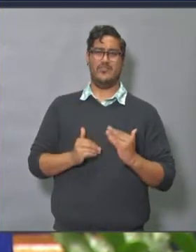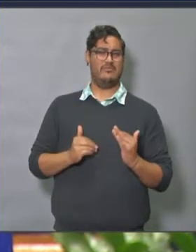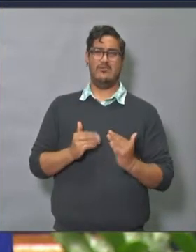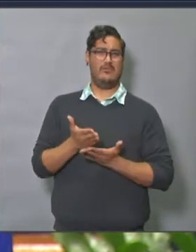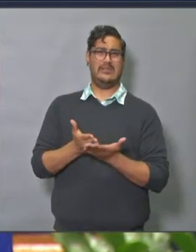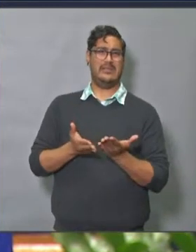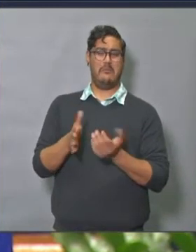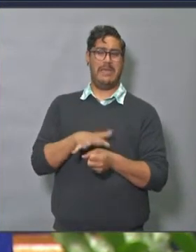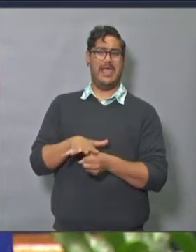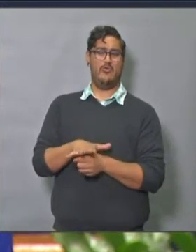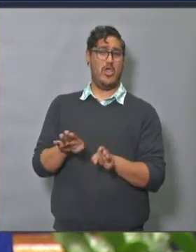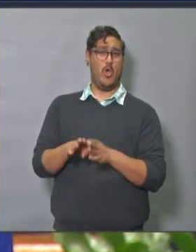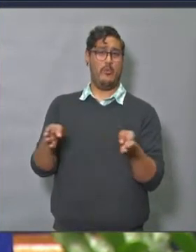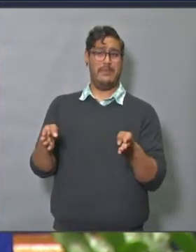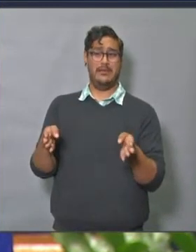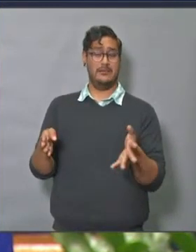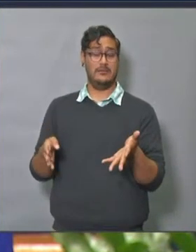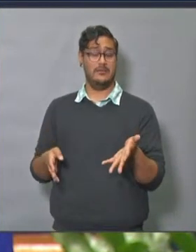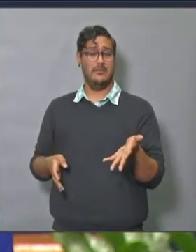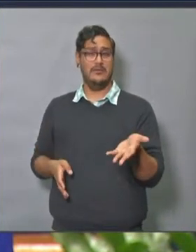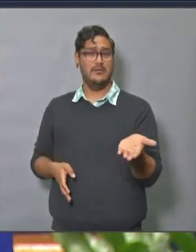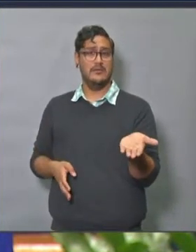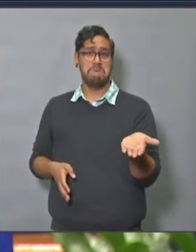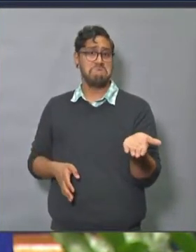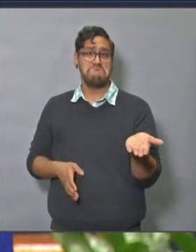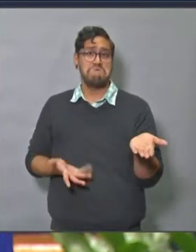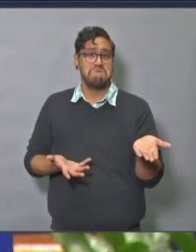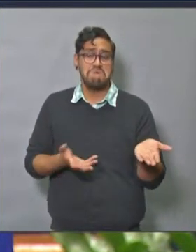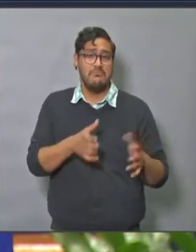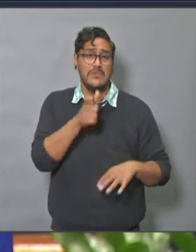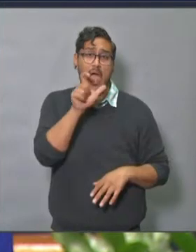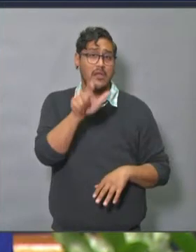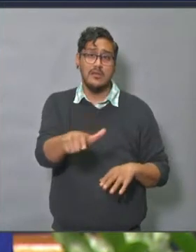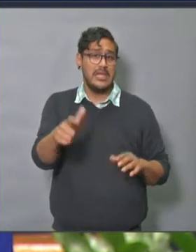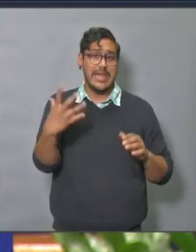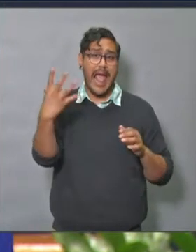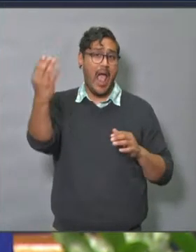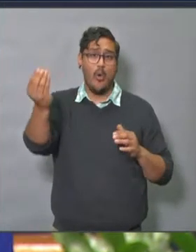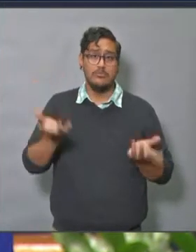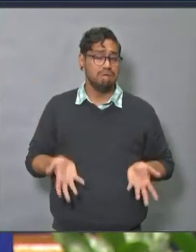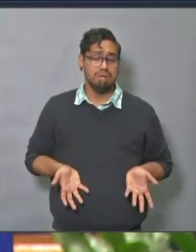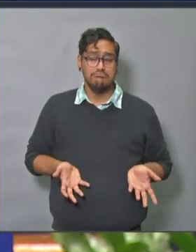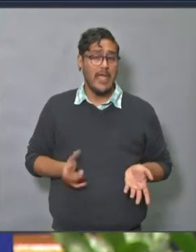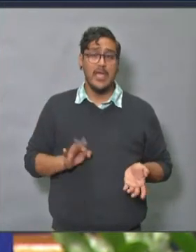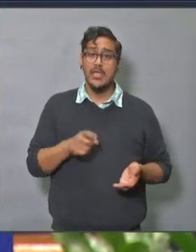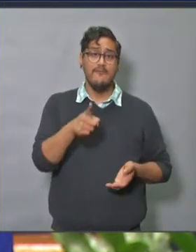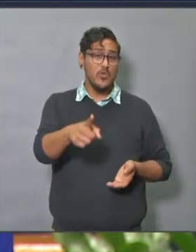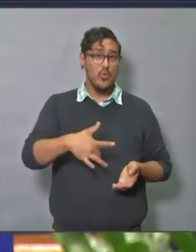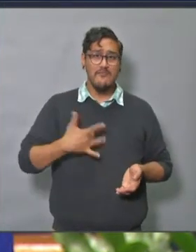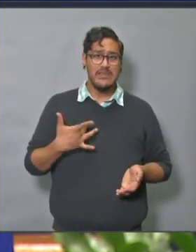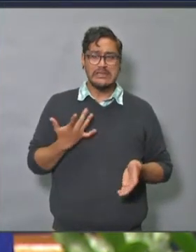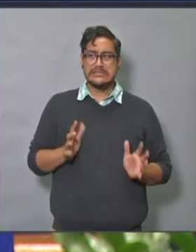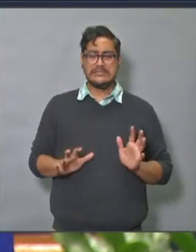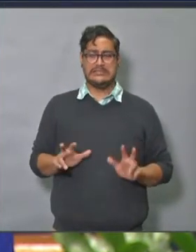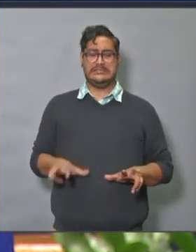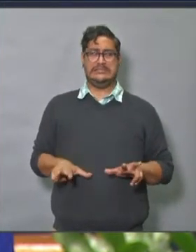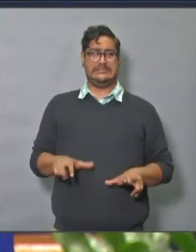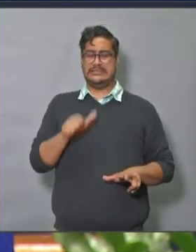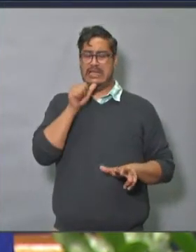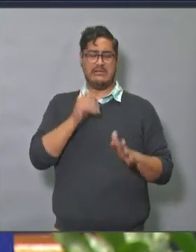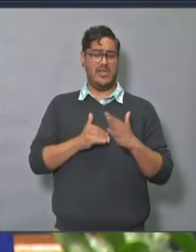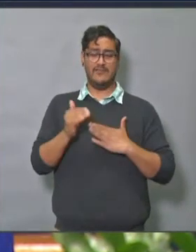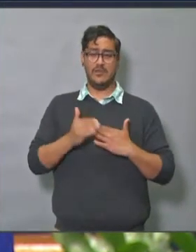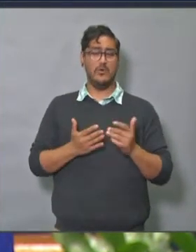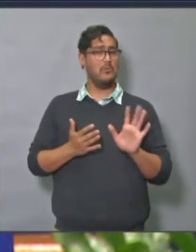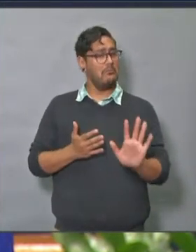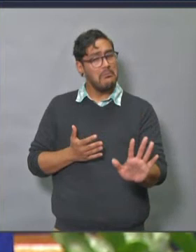visitor, we urge you not to do activities that are beyond your comfort zone. And I know that there's a